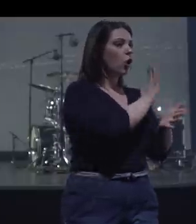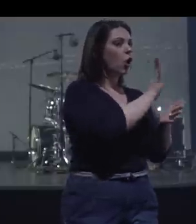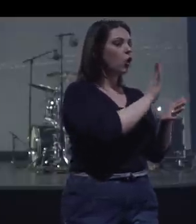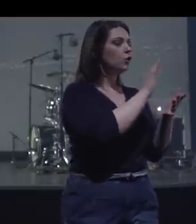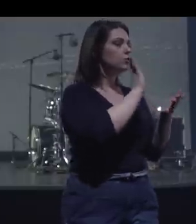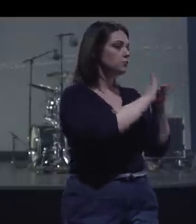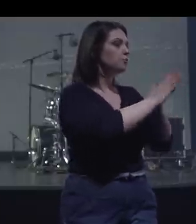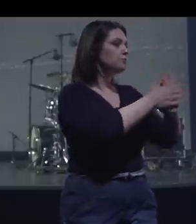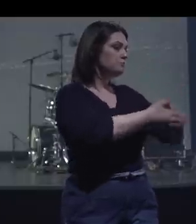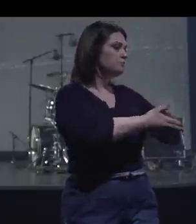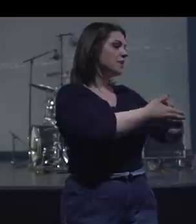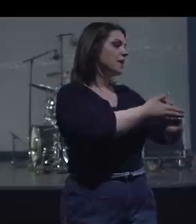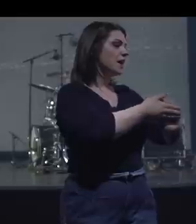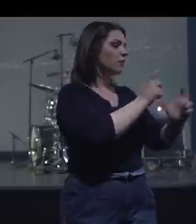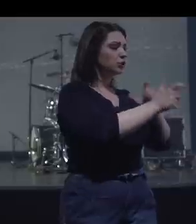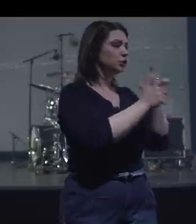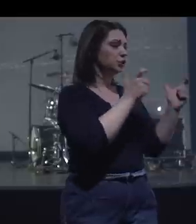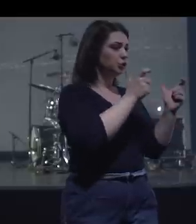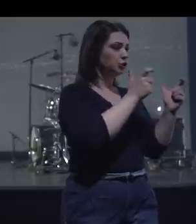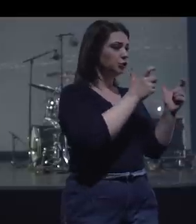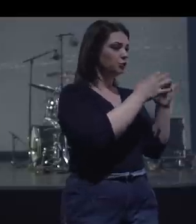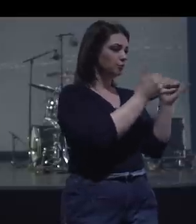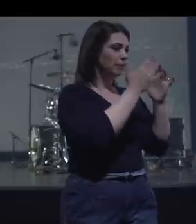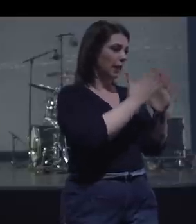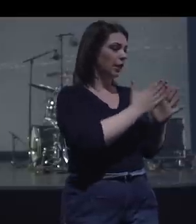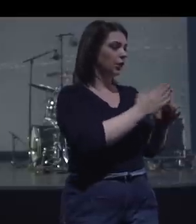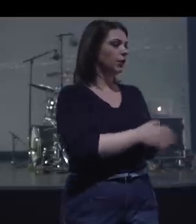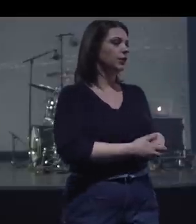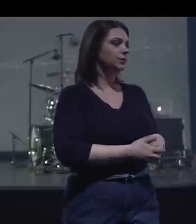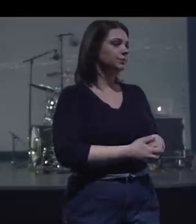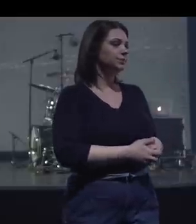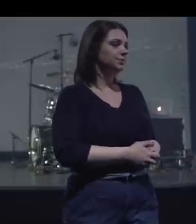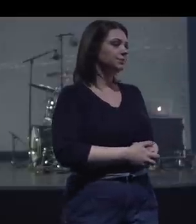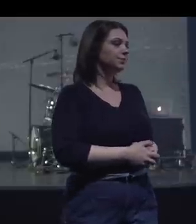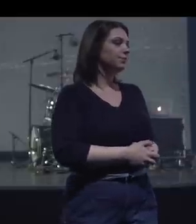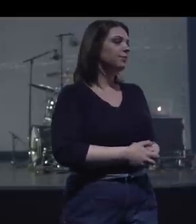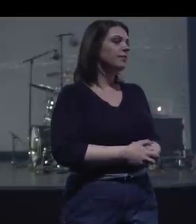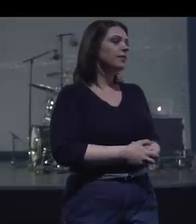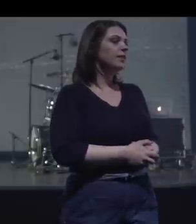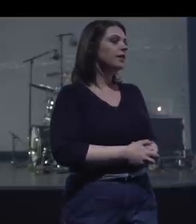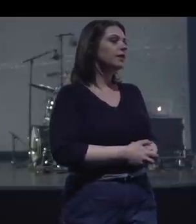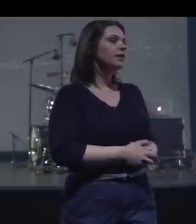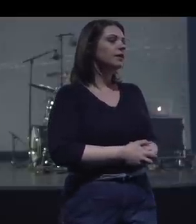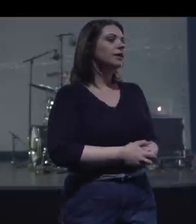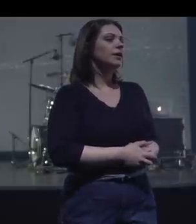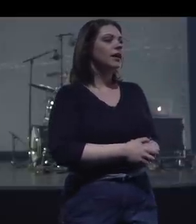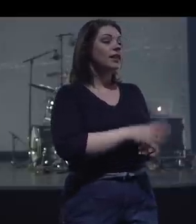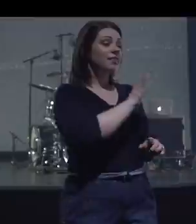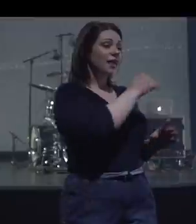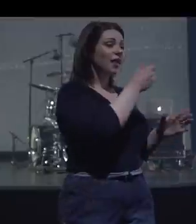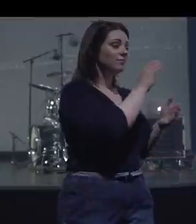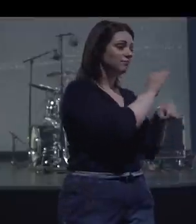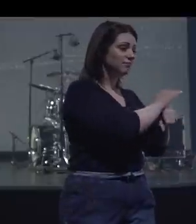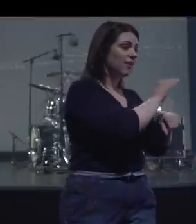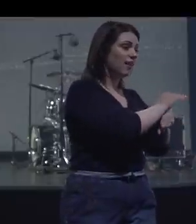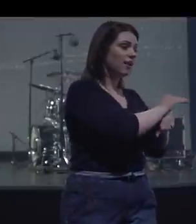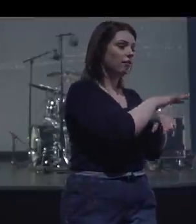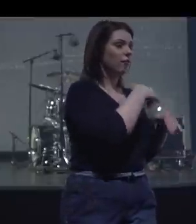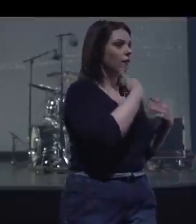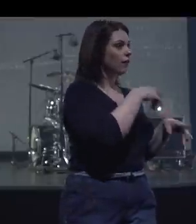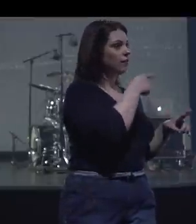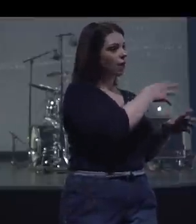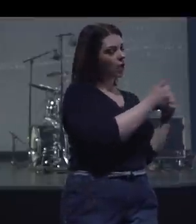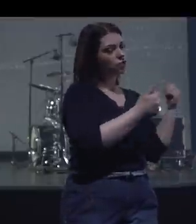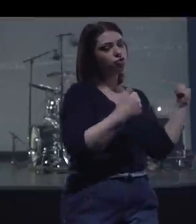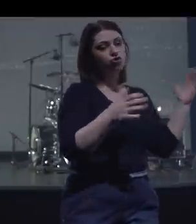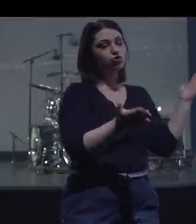Big 12 conference player. He was a stud. He lit us up that night. One particular moment I